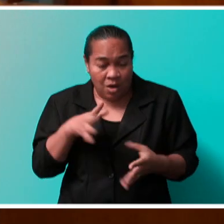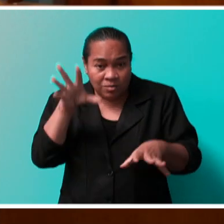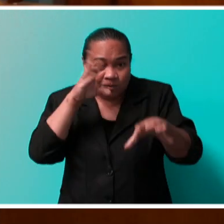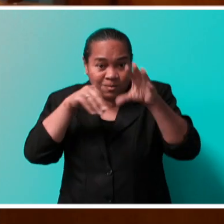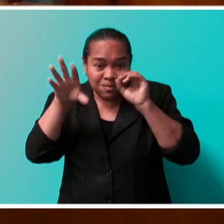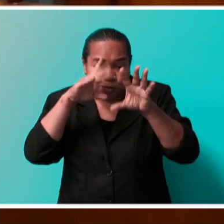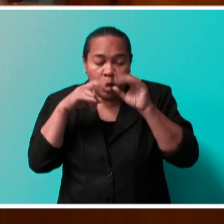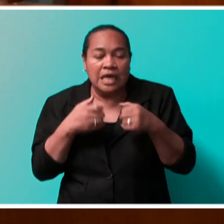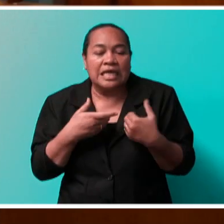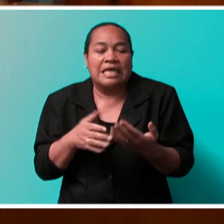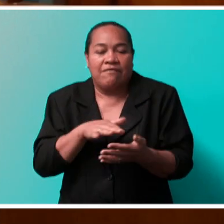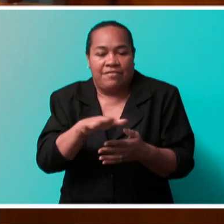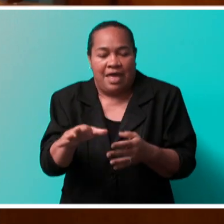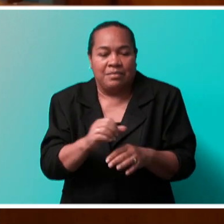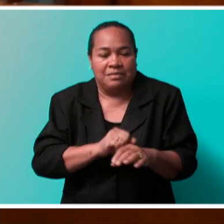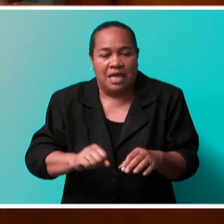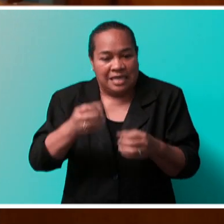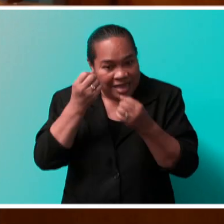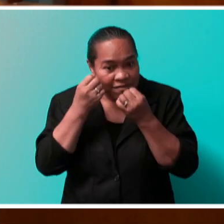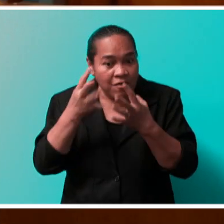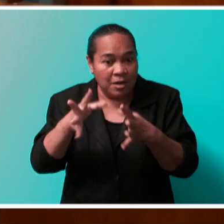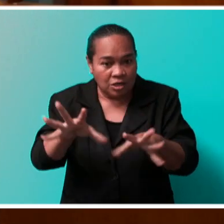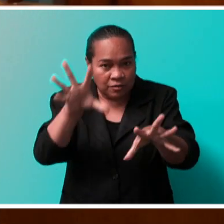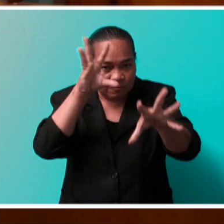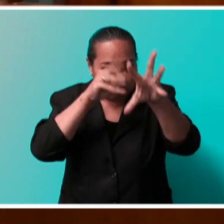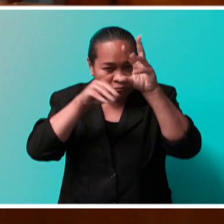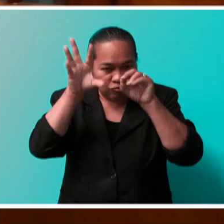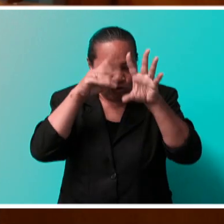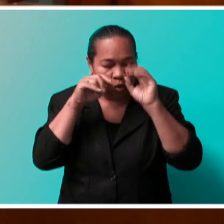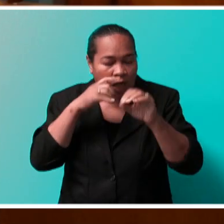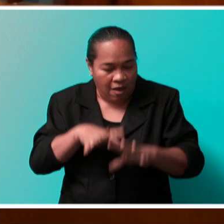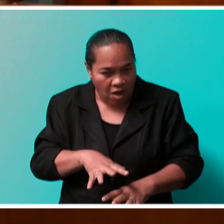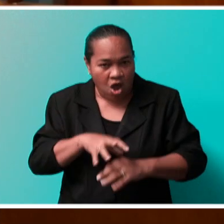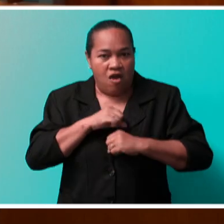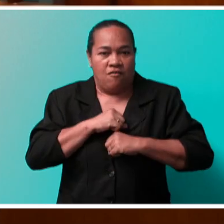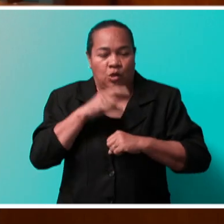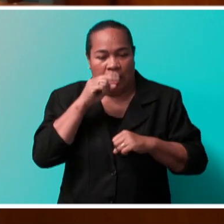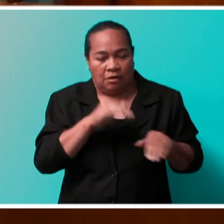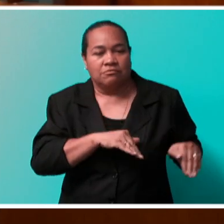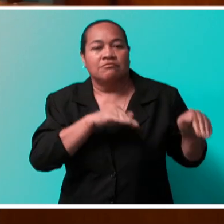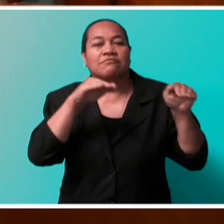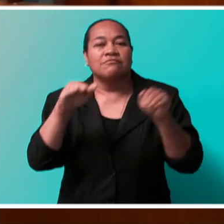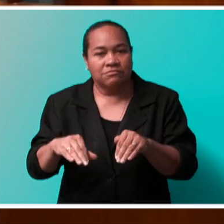the information, and the confidence to take part in a meaningful way.